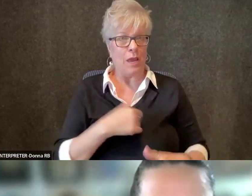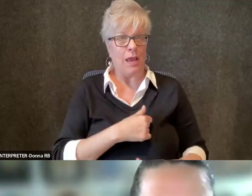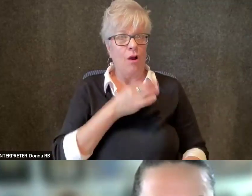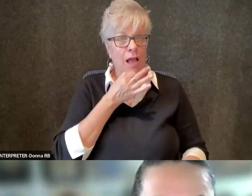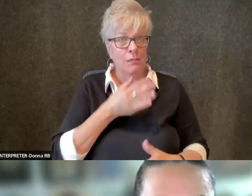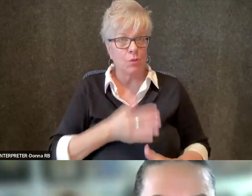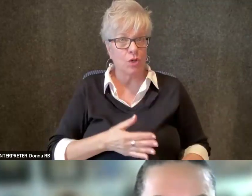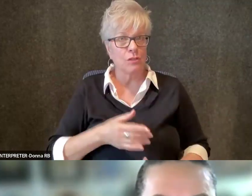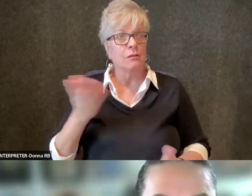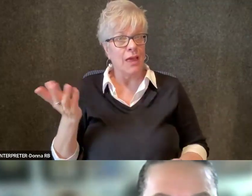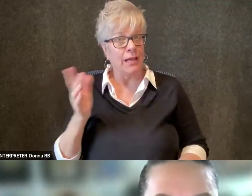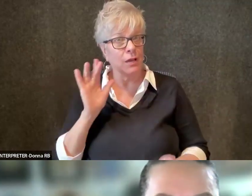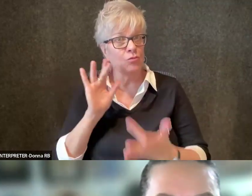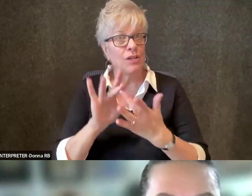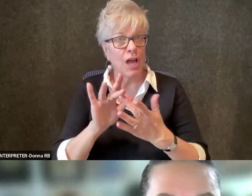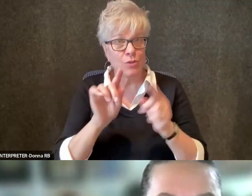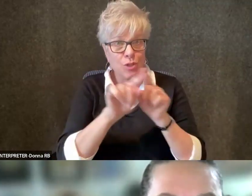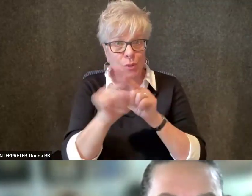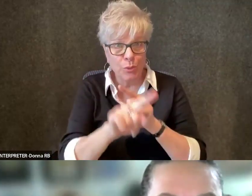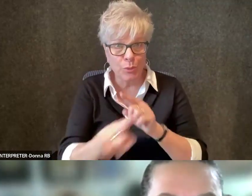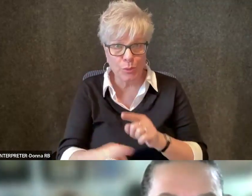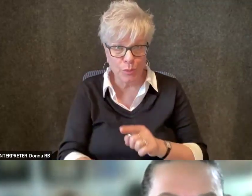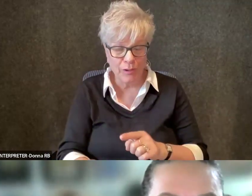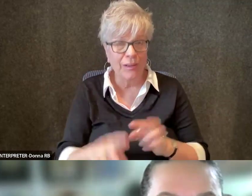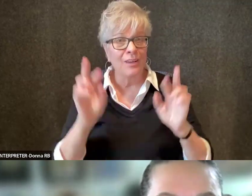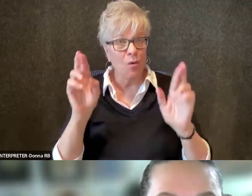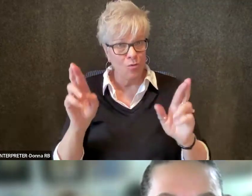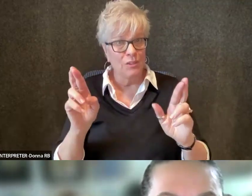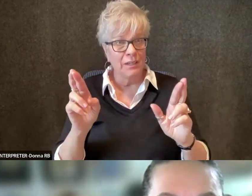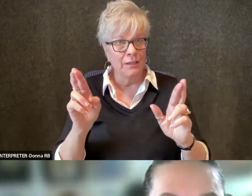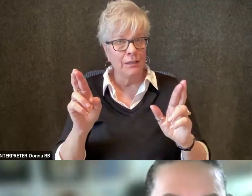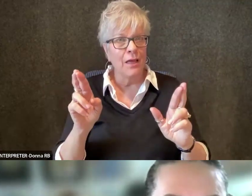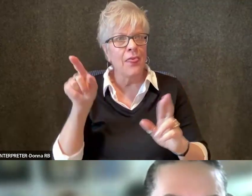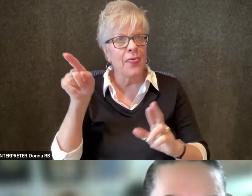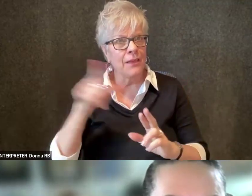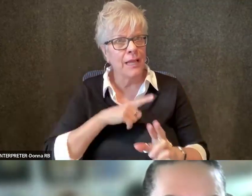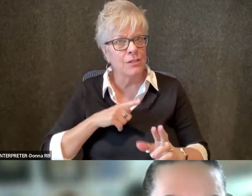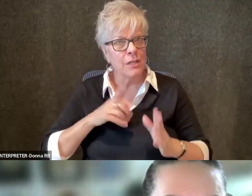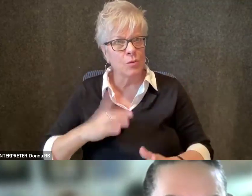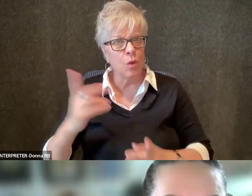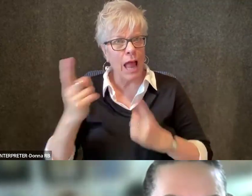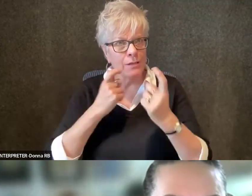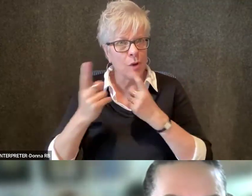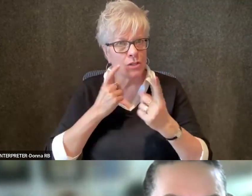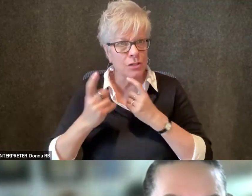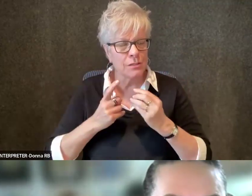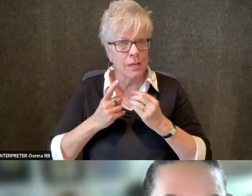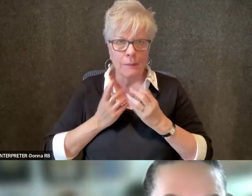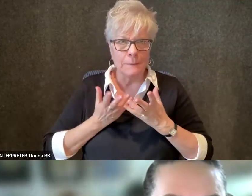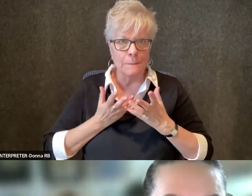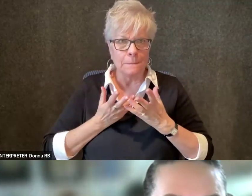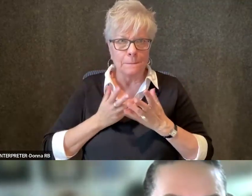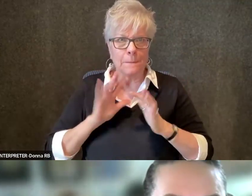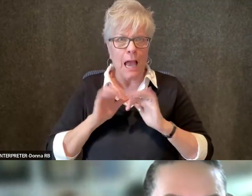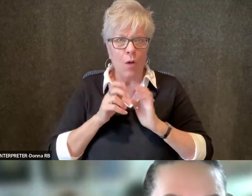can reach out to you and hopefully ask questions about how